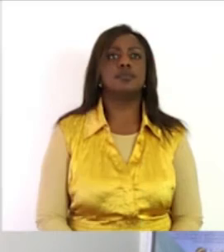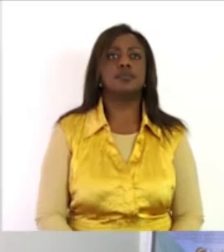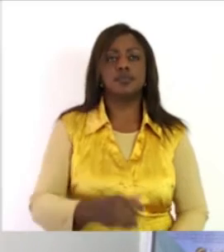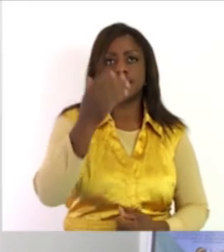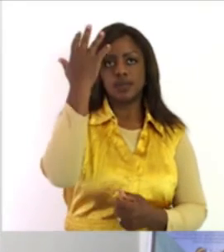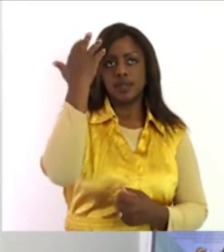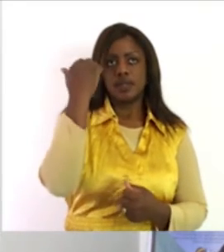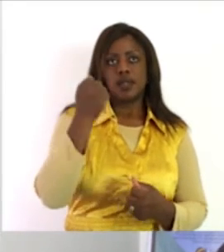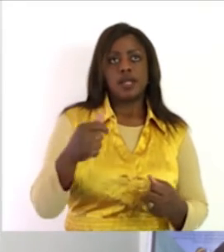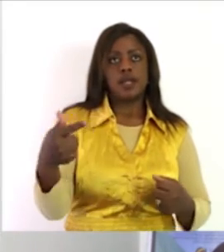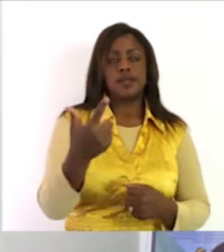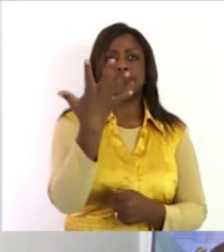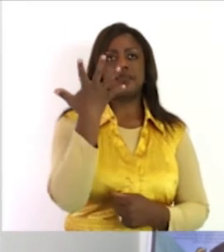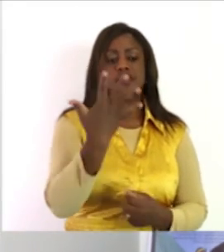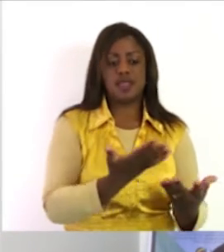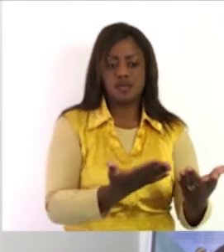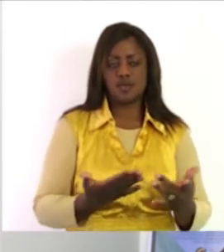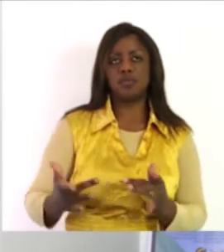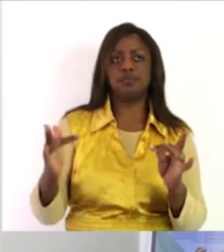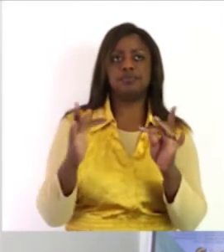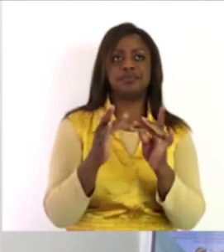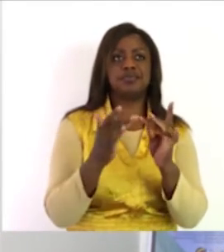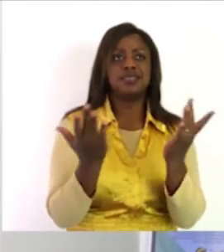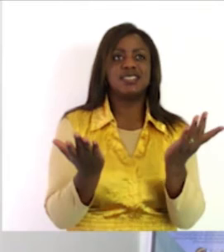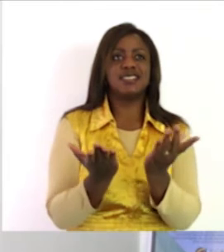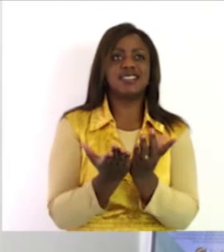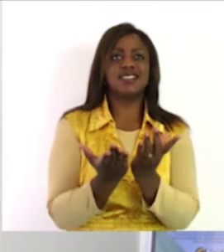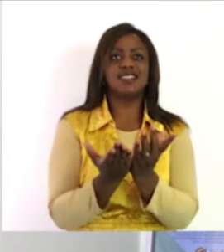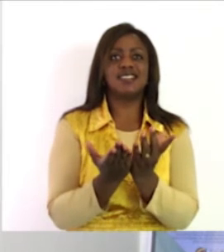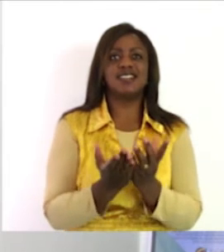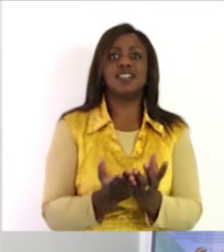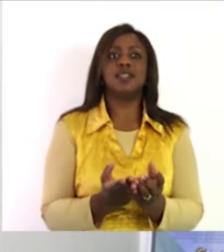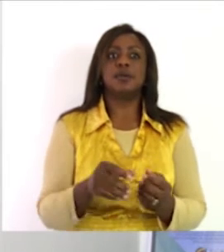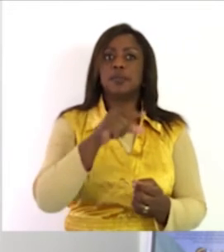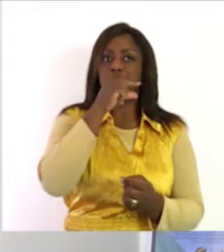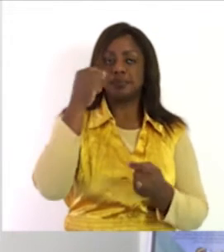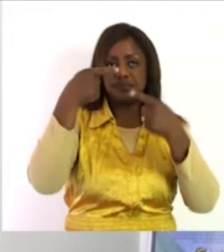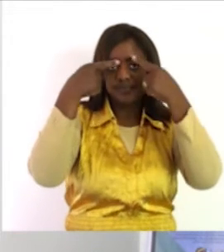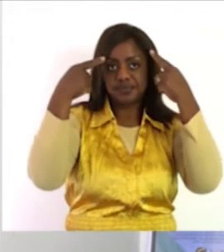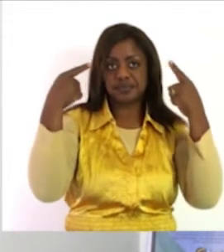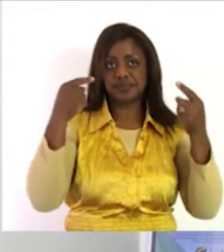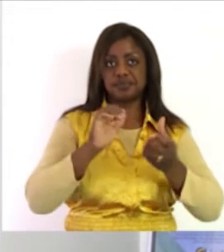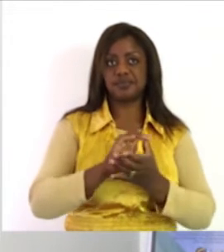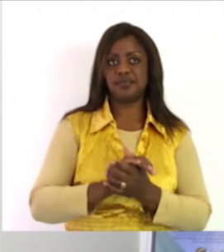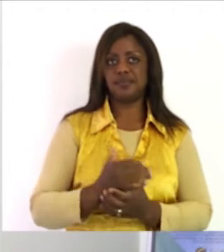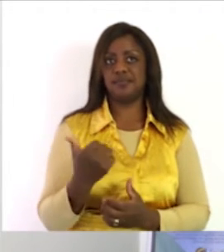Hello grade 5s and welcome to my Zone Online School. My name is Ms. Nancy